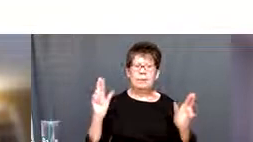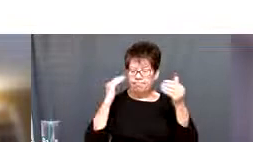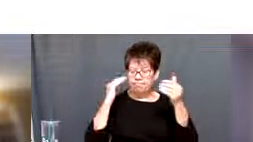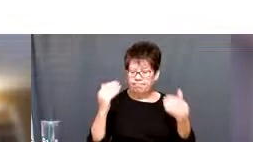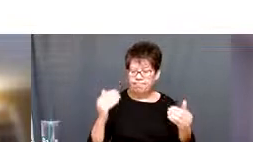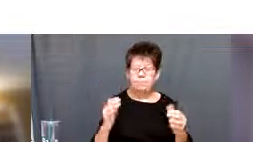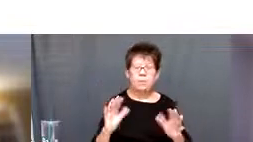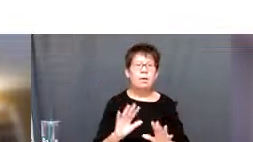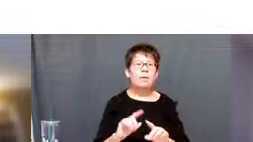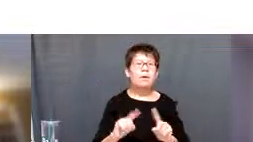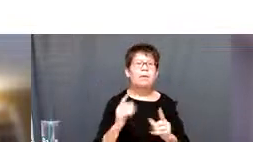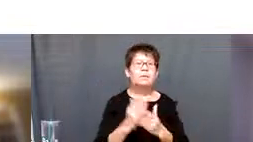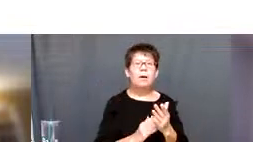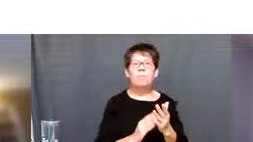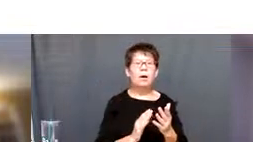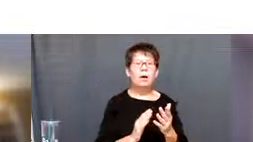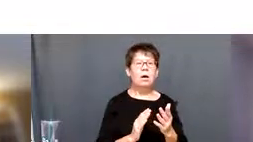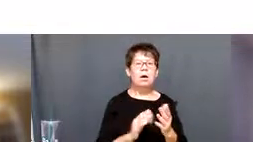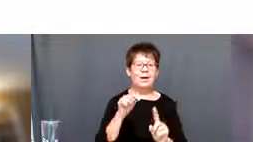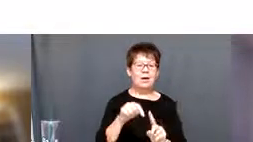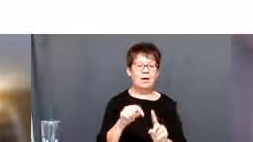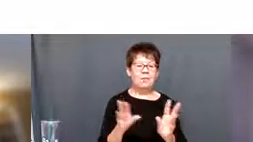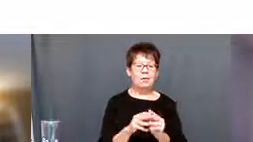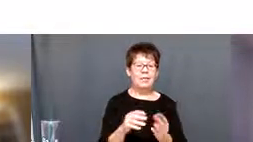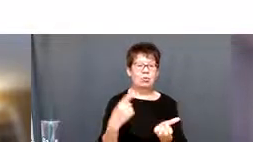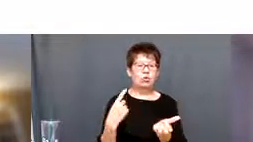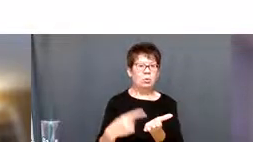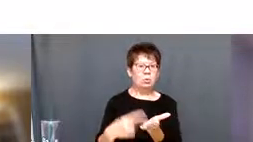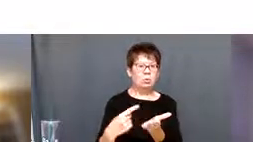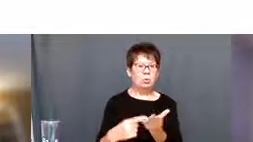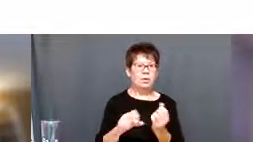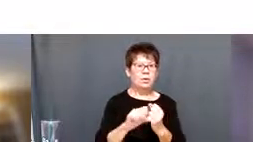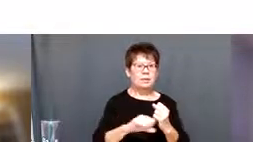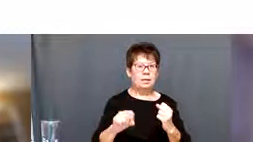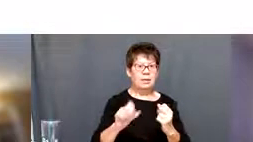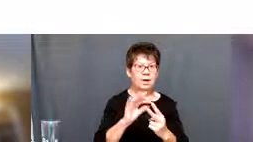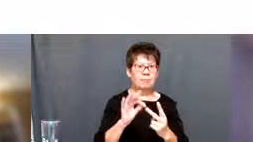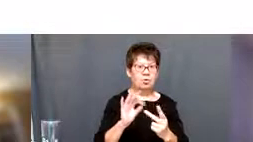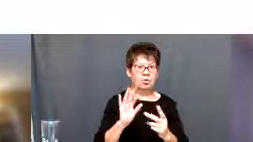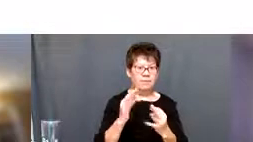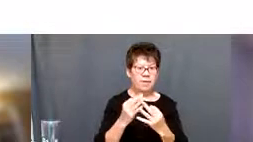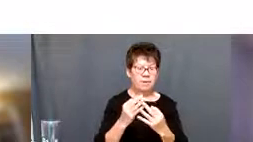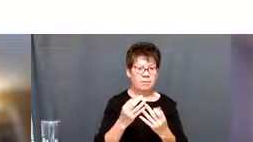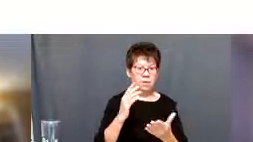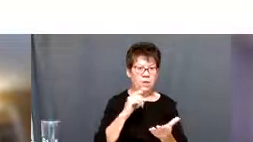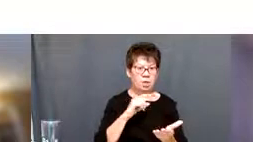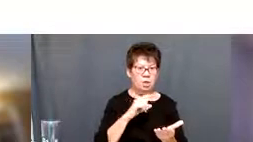meeting we will have to talk once again about that extended option family notification document.